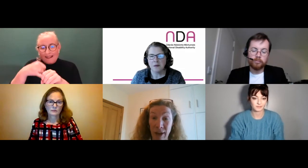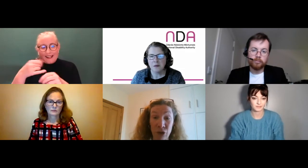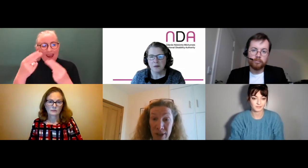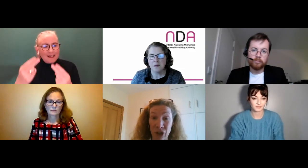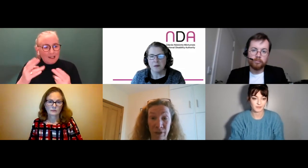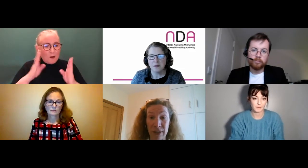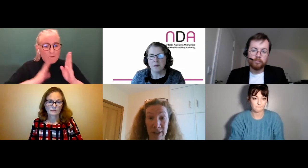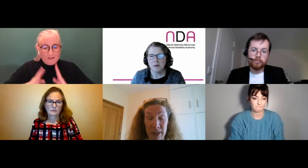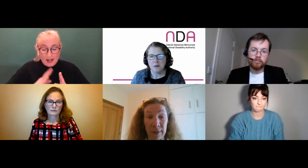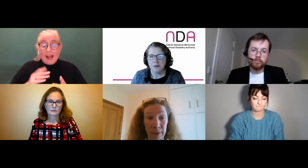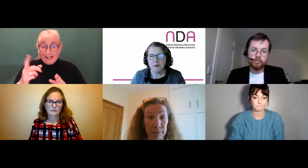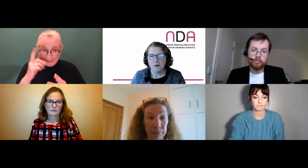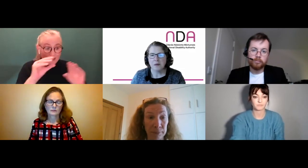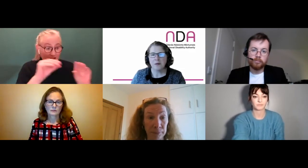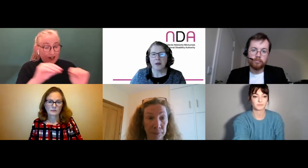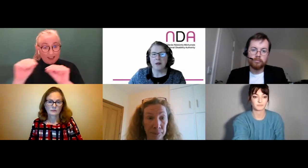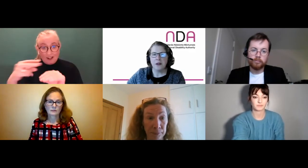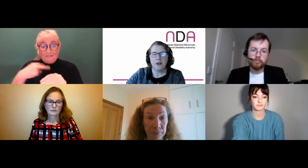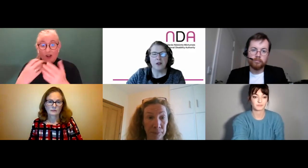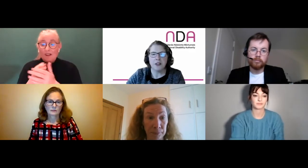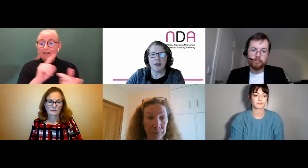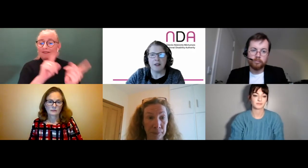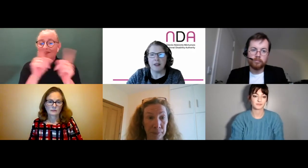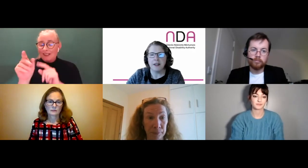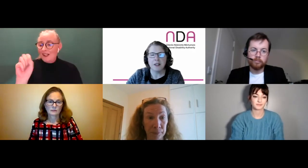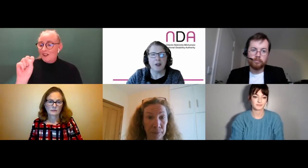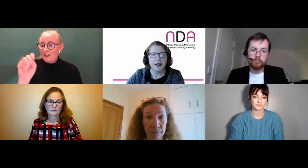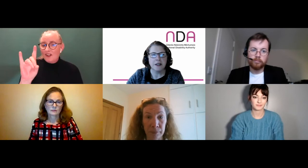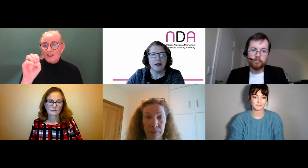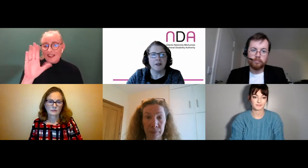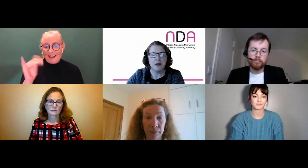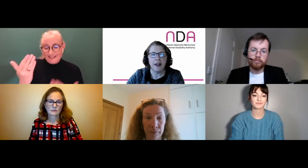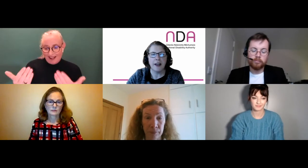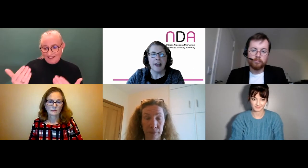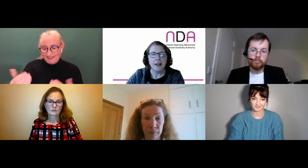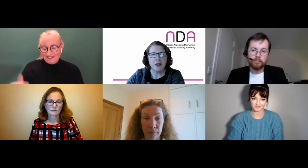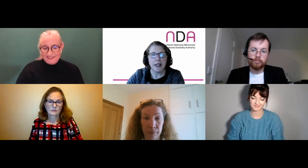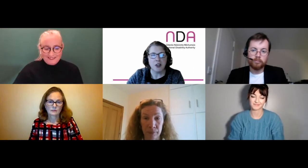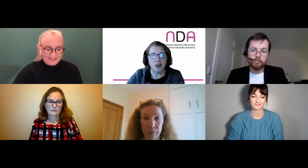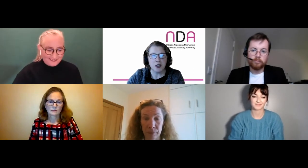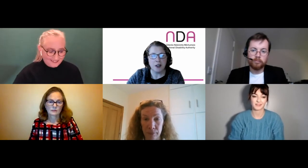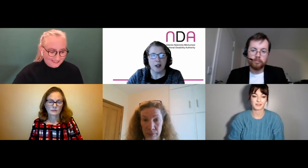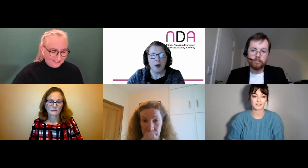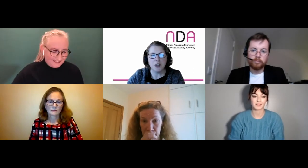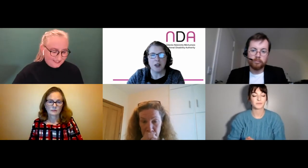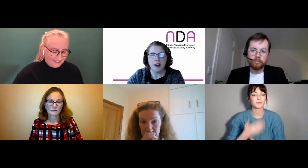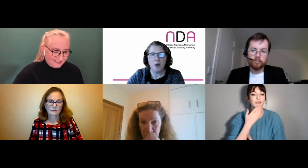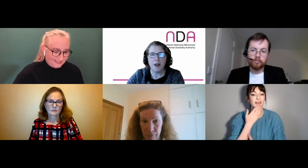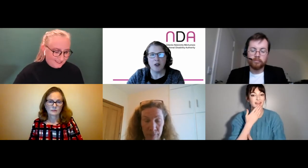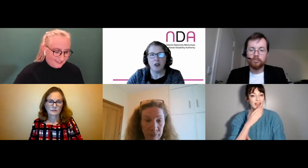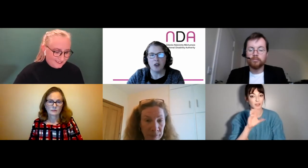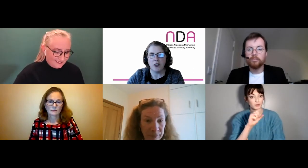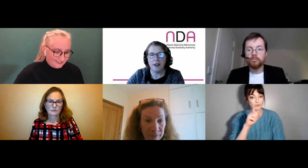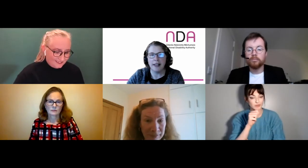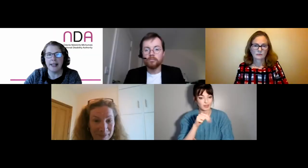needs that have transitioned very successfully. Great, thanks for that, Suzanne. And Suzanne, there's just a question there